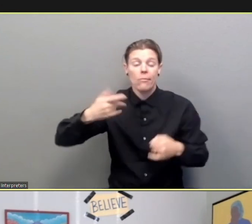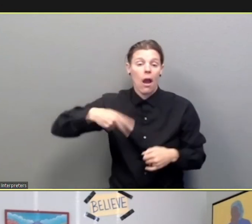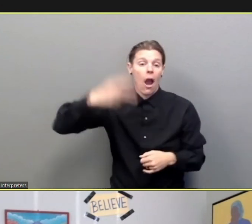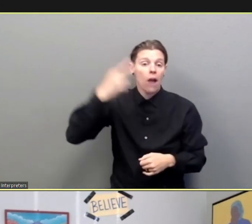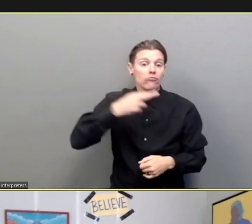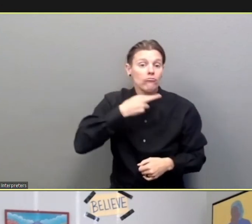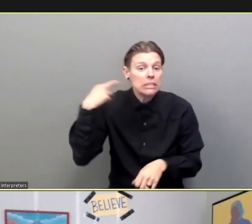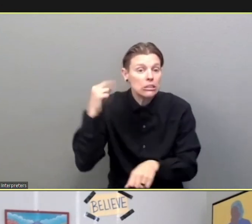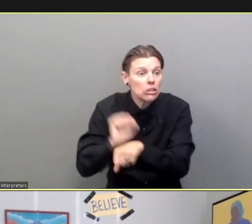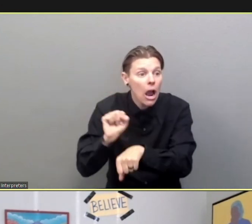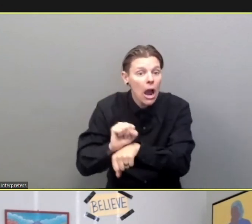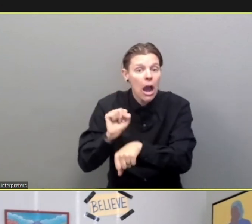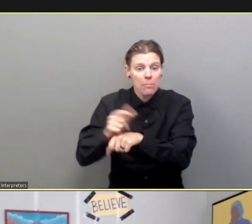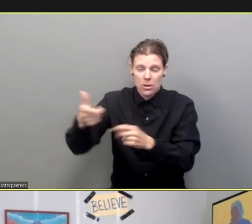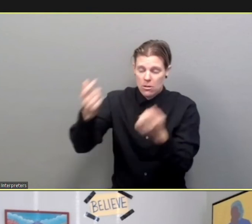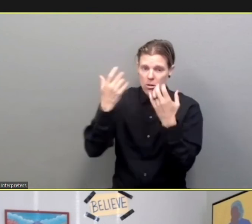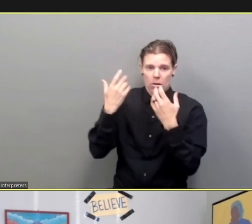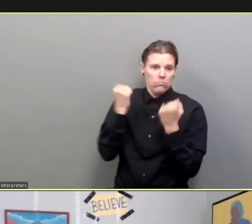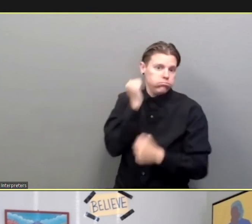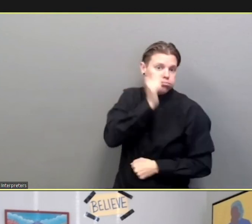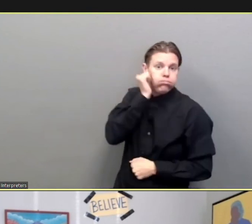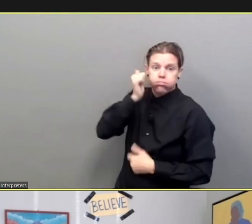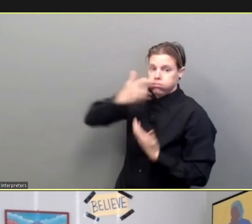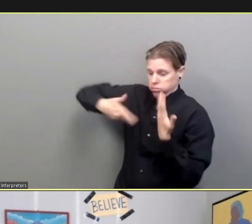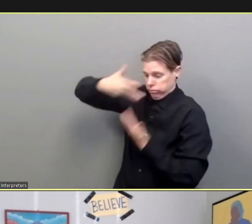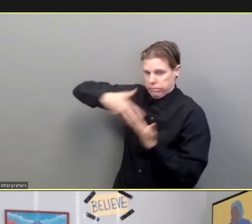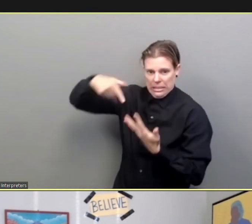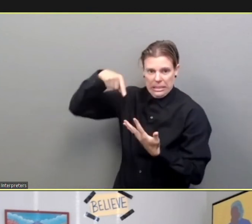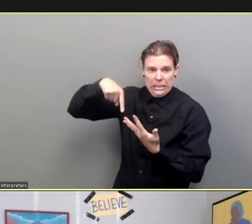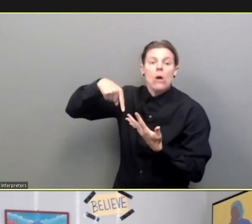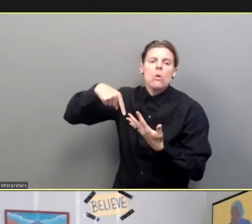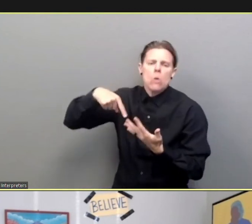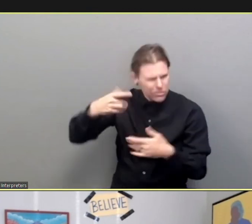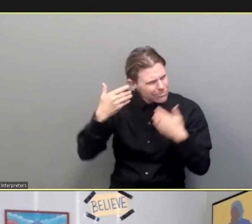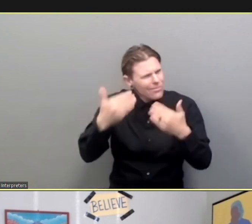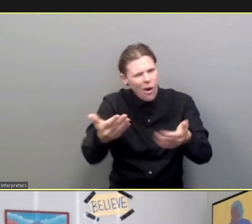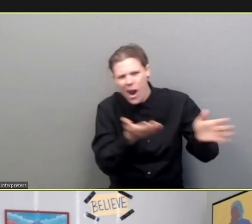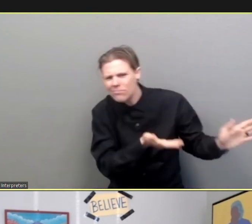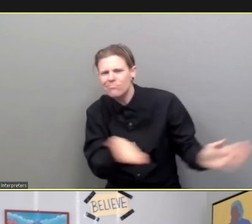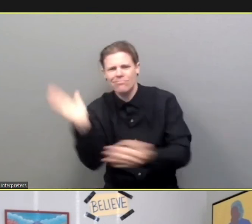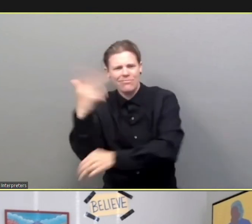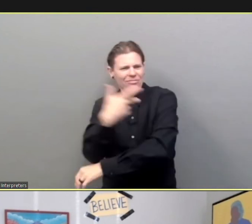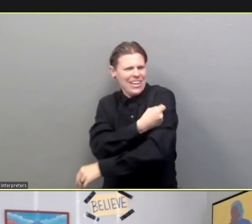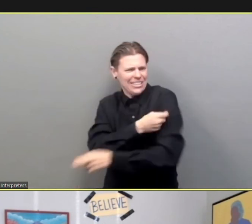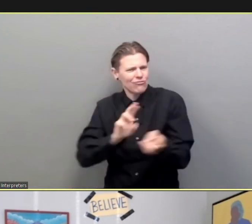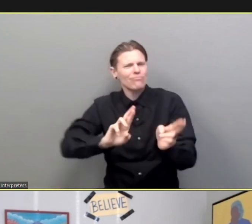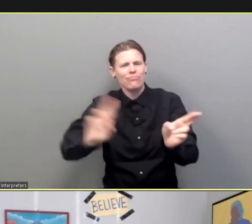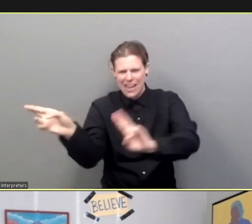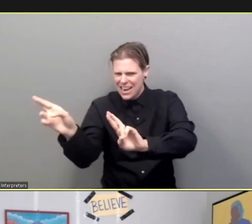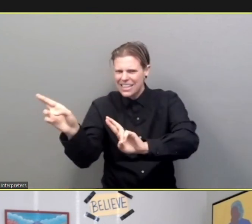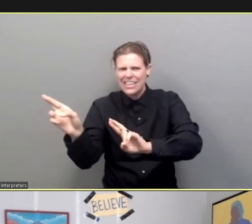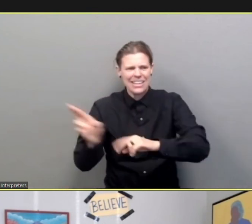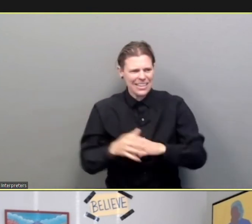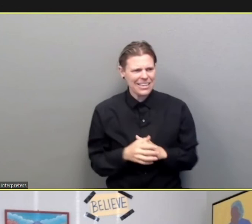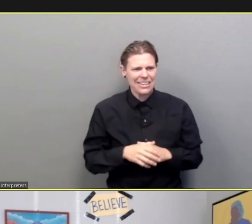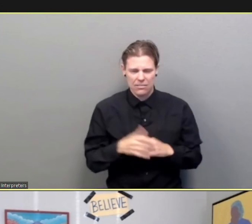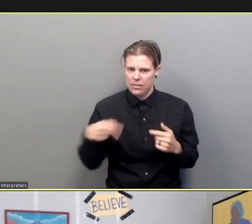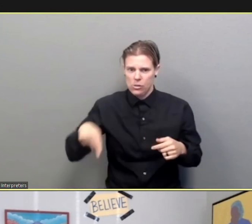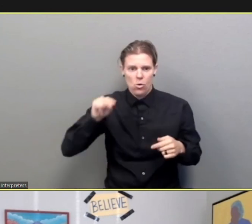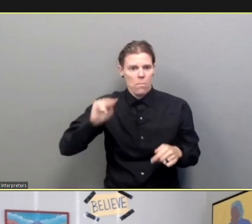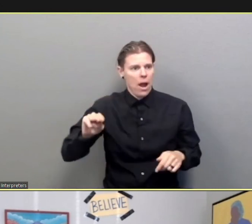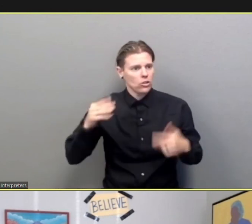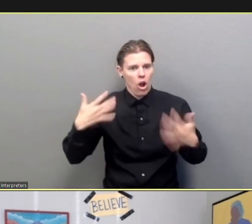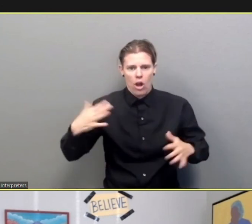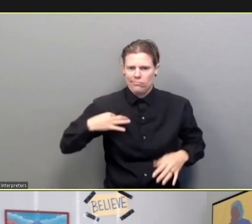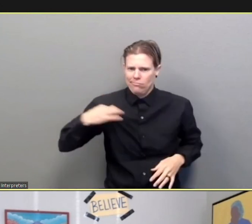Mexicans already eligible for the booster, and this team on the call today and others are working with the feds to see if we can't get that